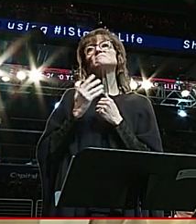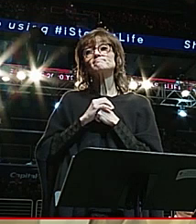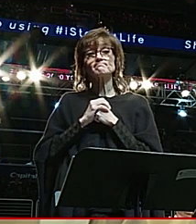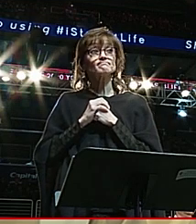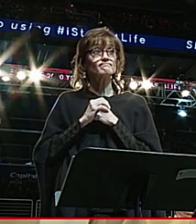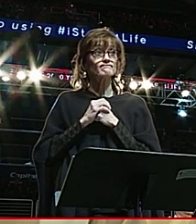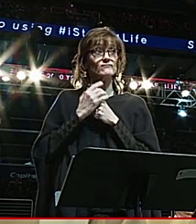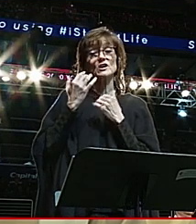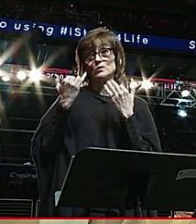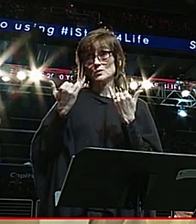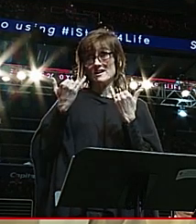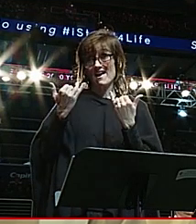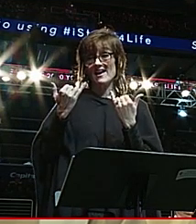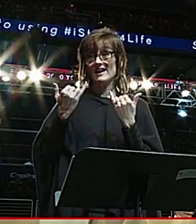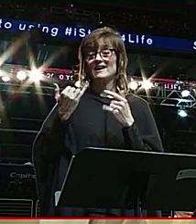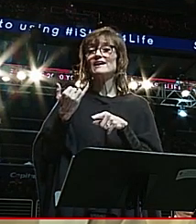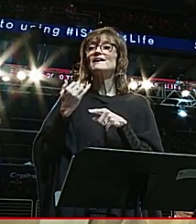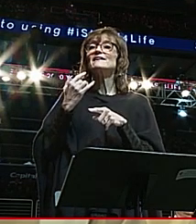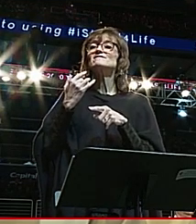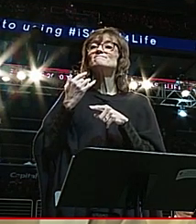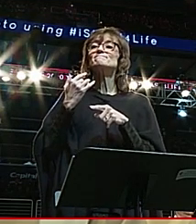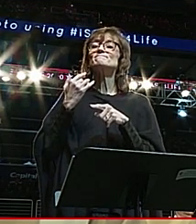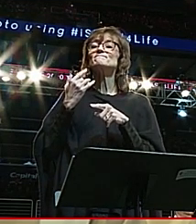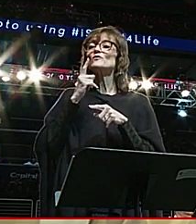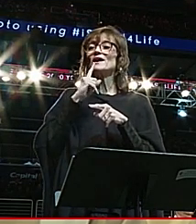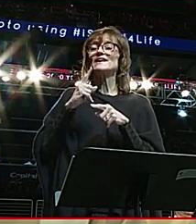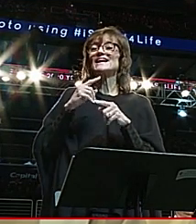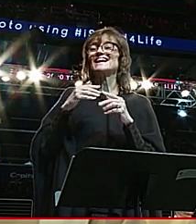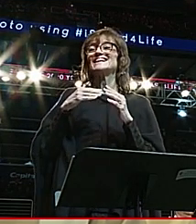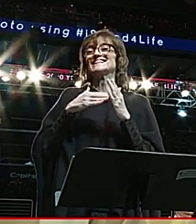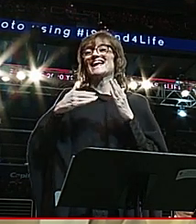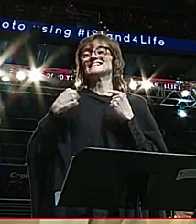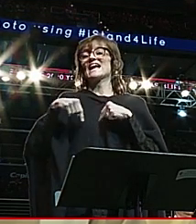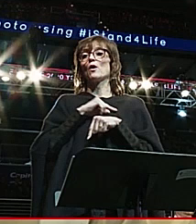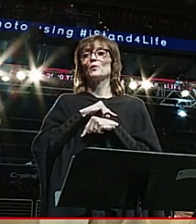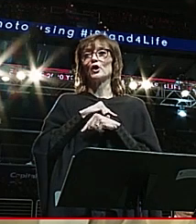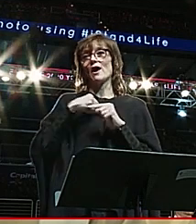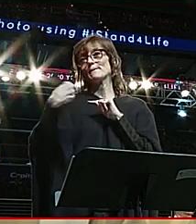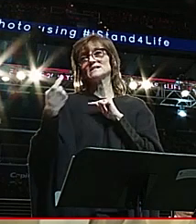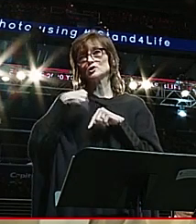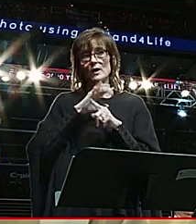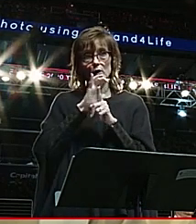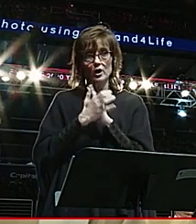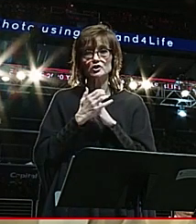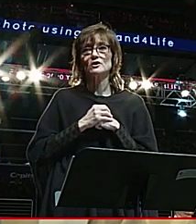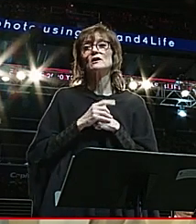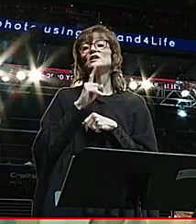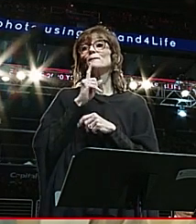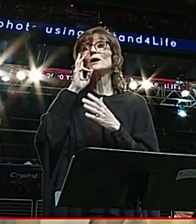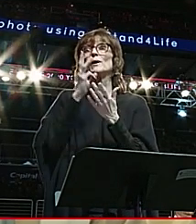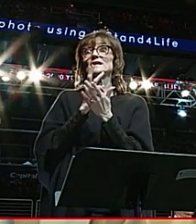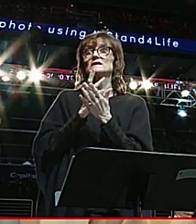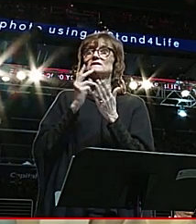today is definitely countercultural. Not only, to be a witness to the beauty of the gospel of life means